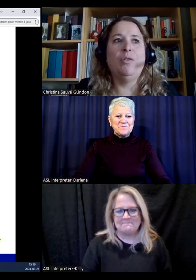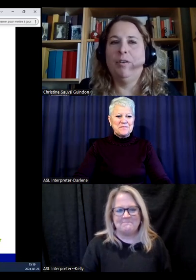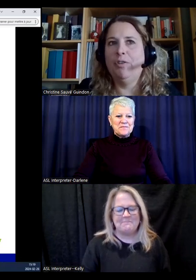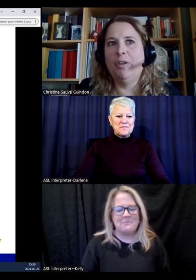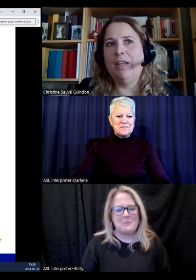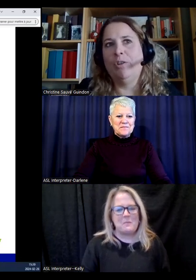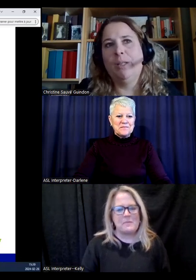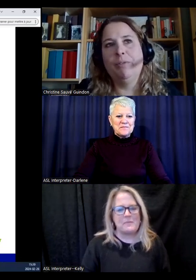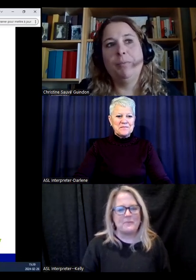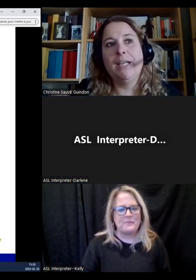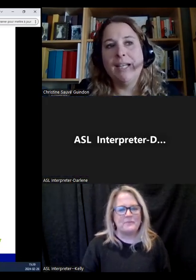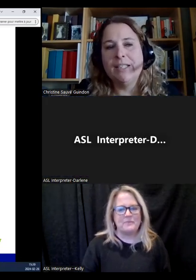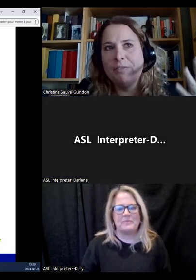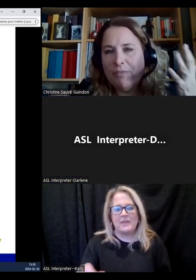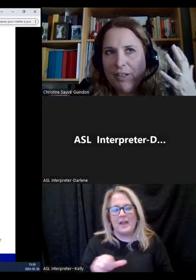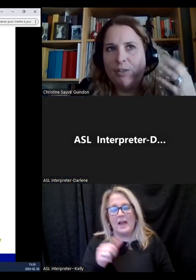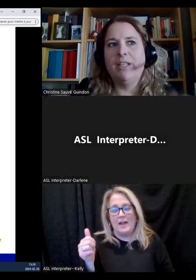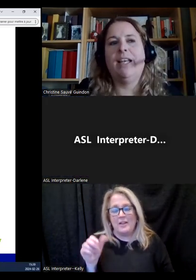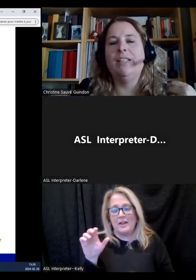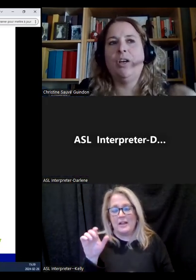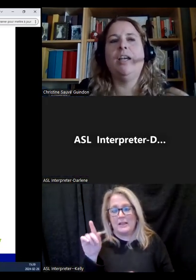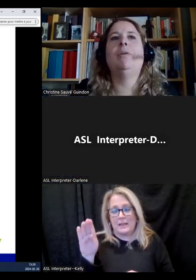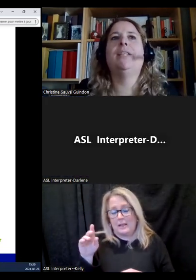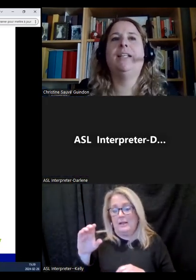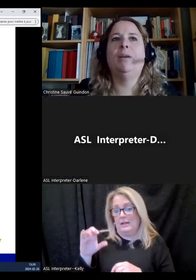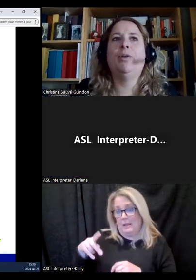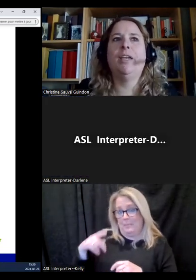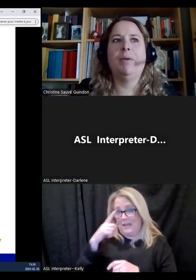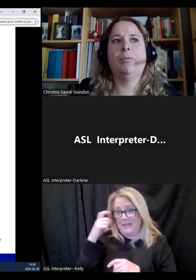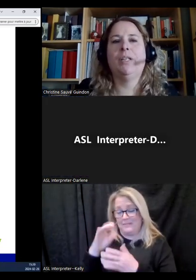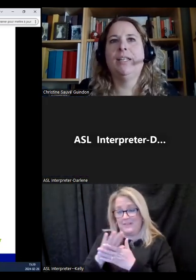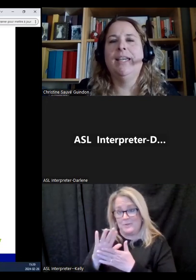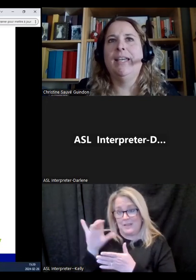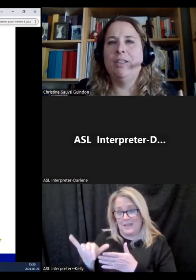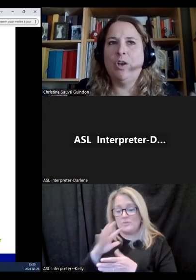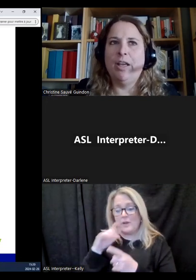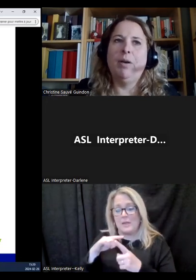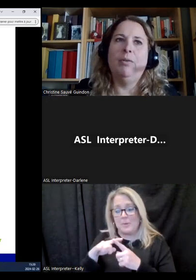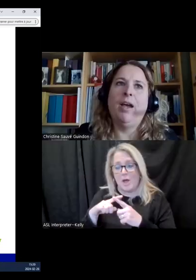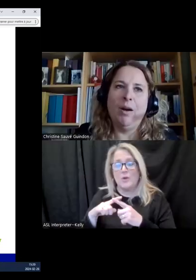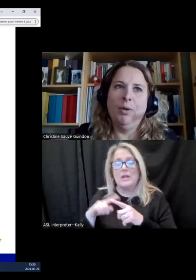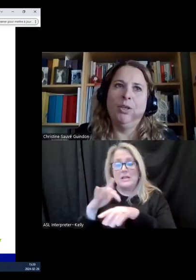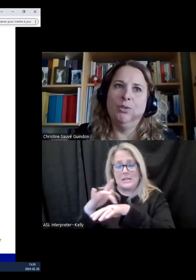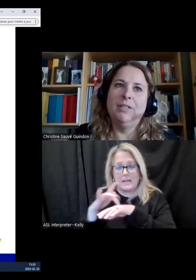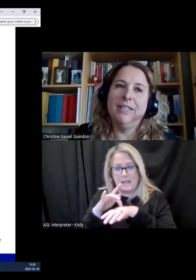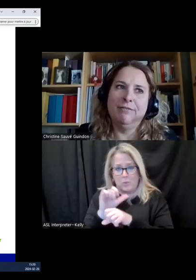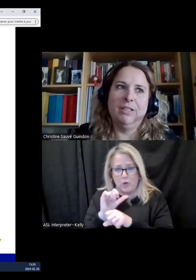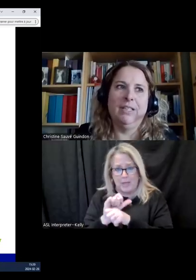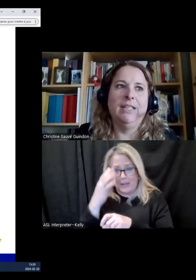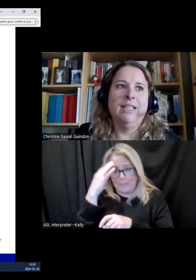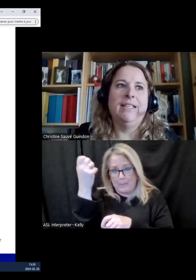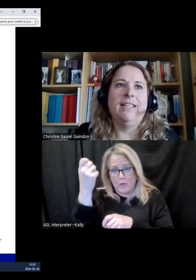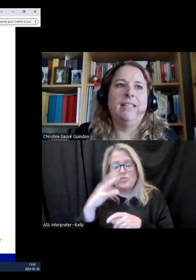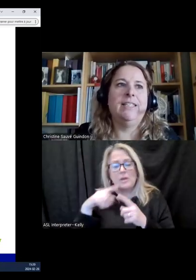So another clip of, because of videos like that, I'm talking about tactile working memory and talking about how we can do it